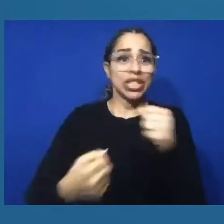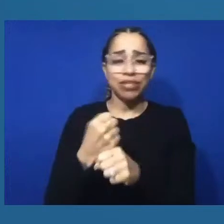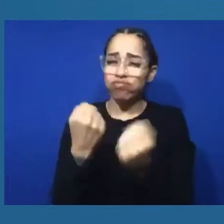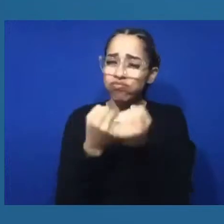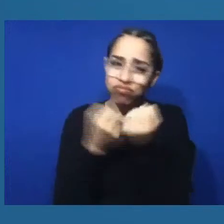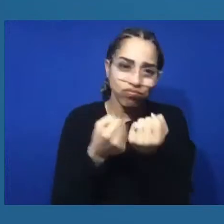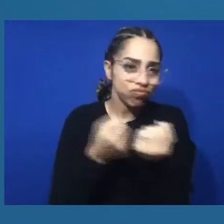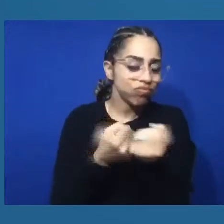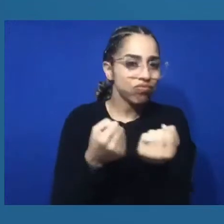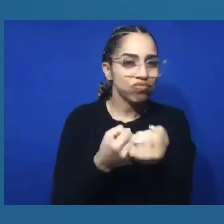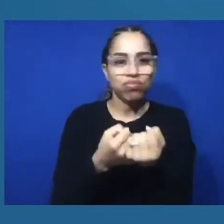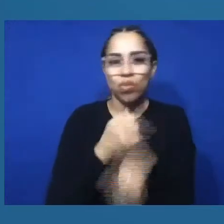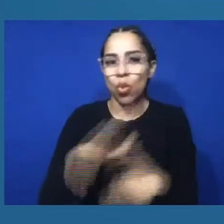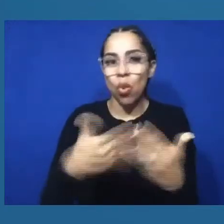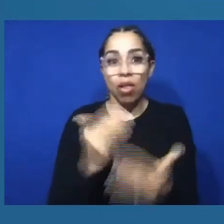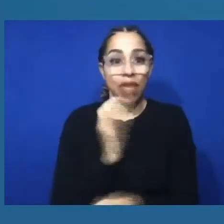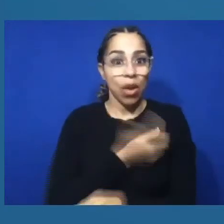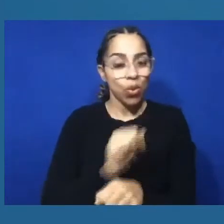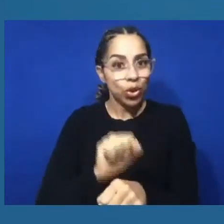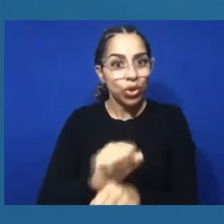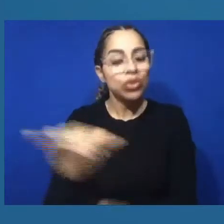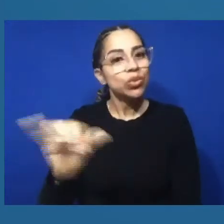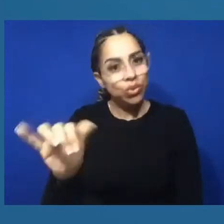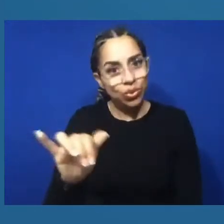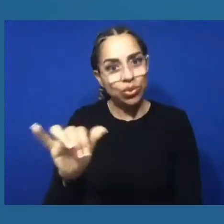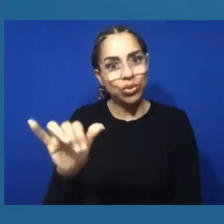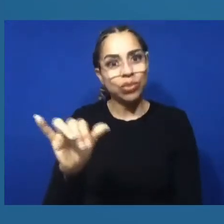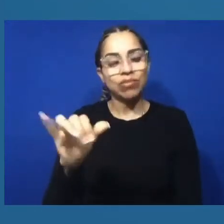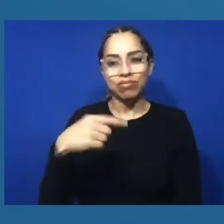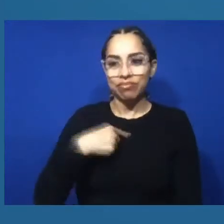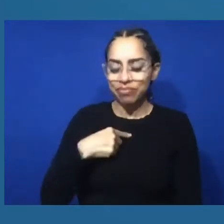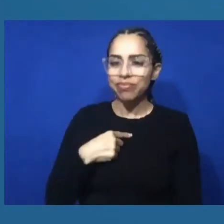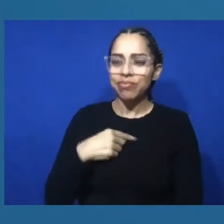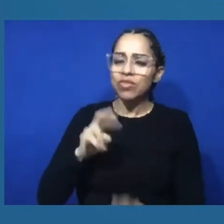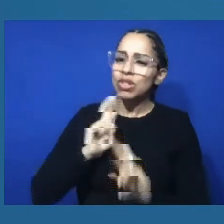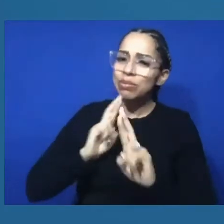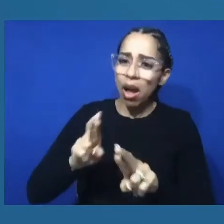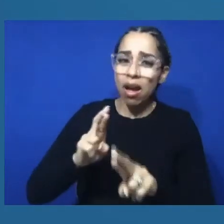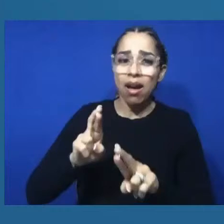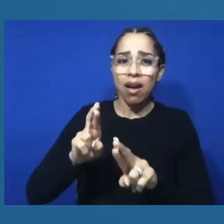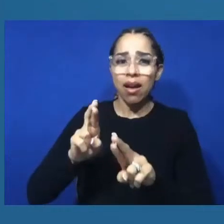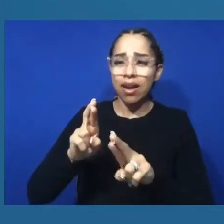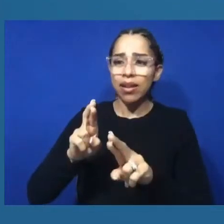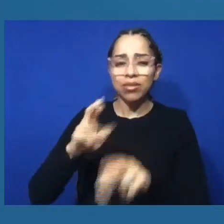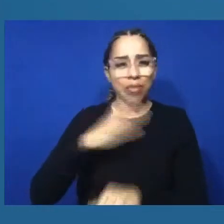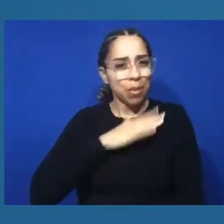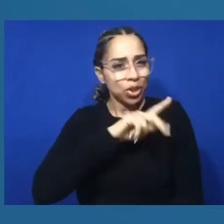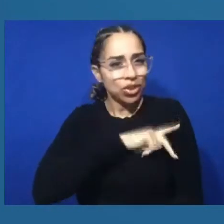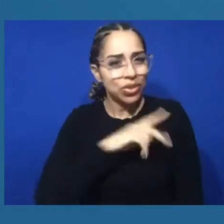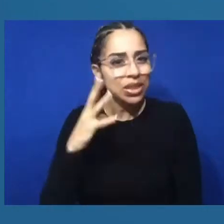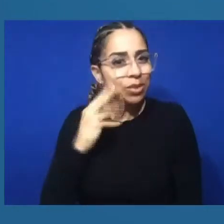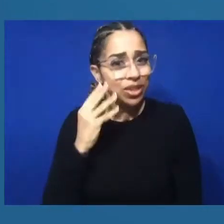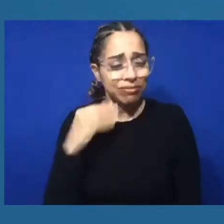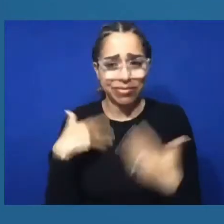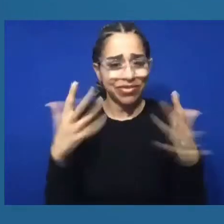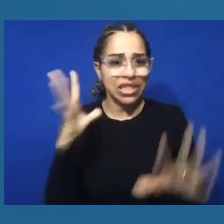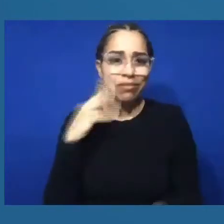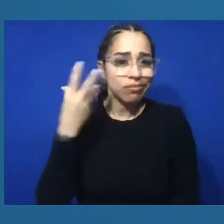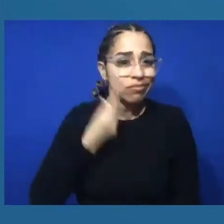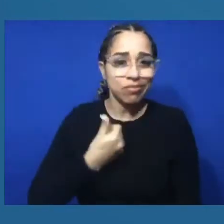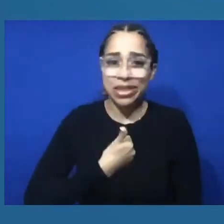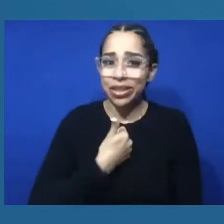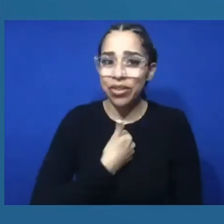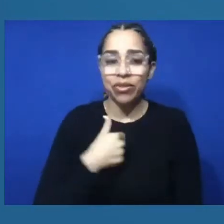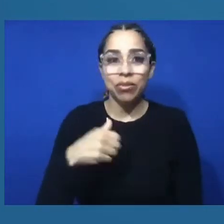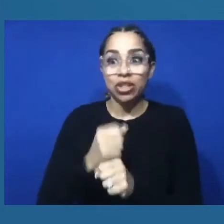done and even more responding to them in a way that is deeply personal to me because I've lived that experience, to make sure that families know they have